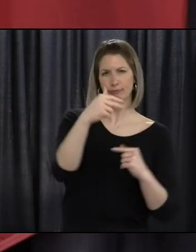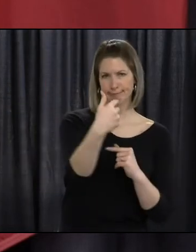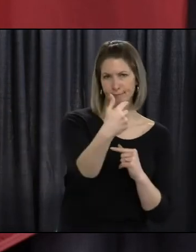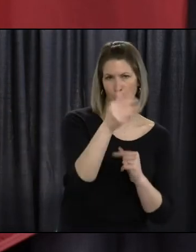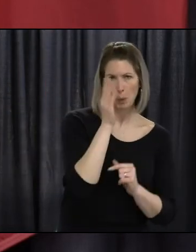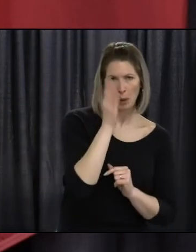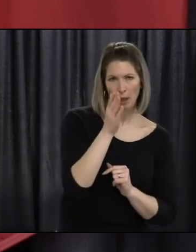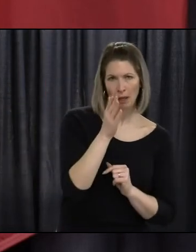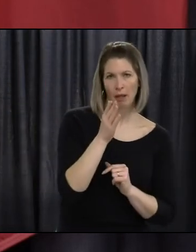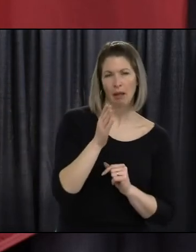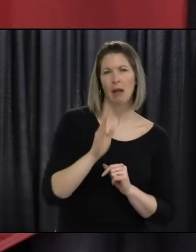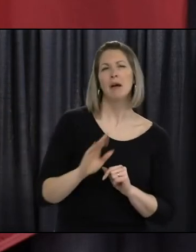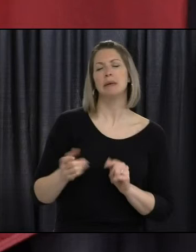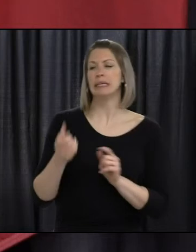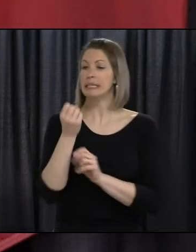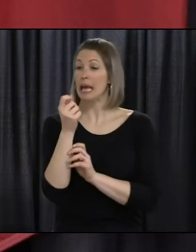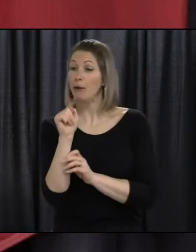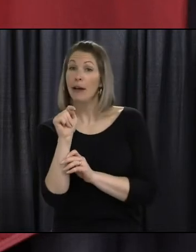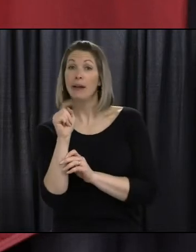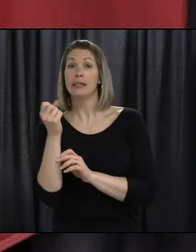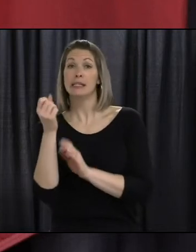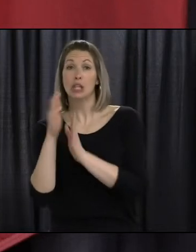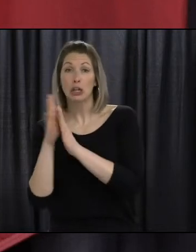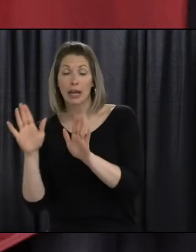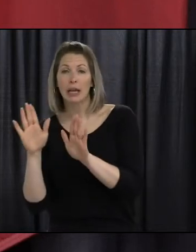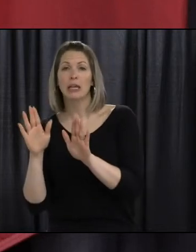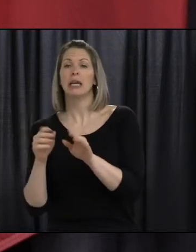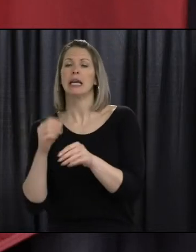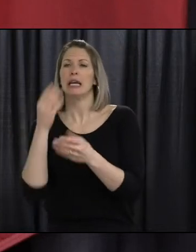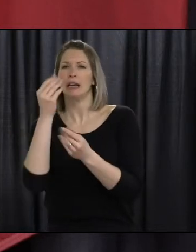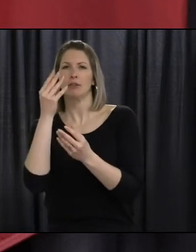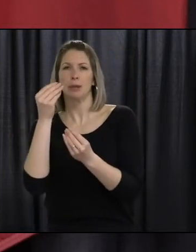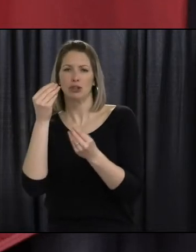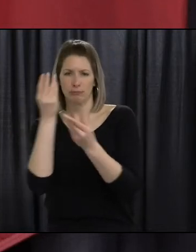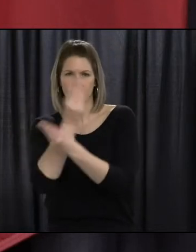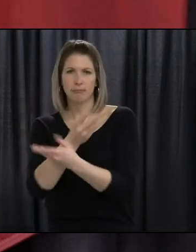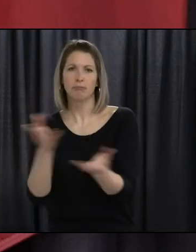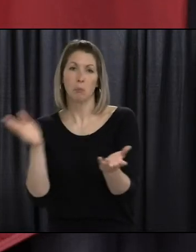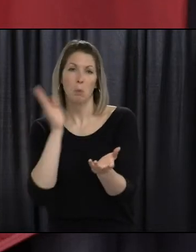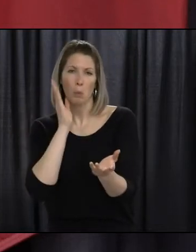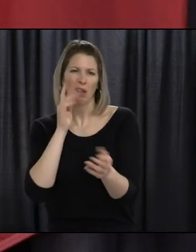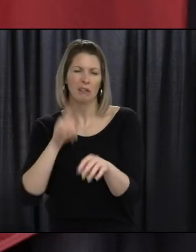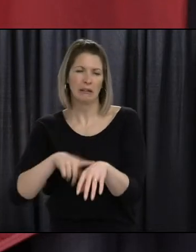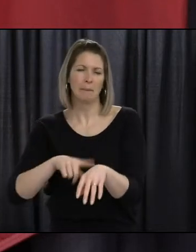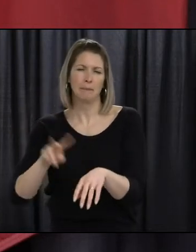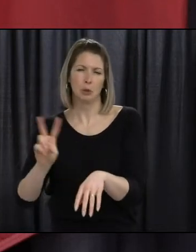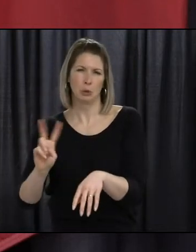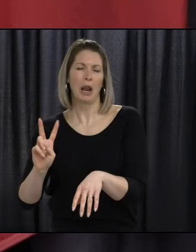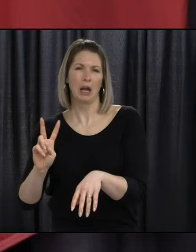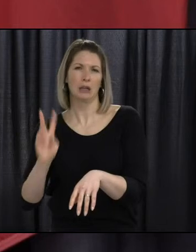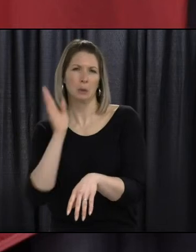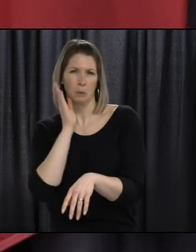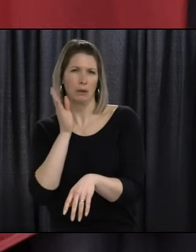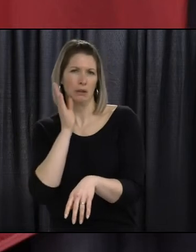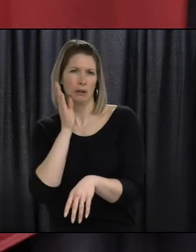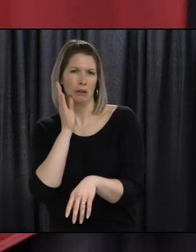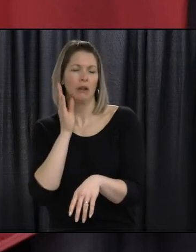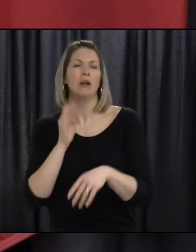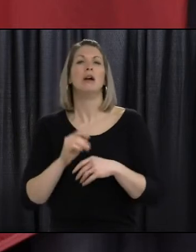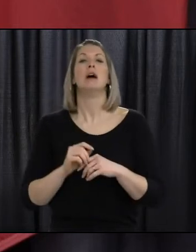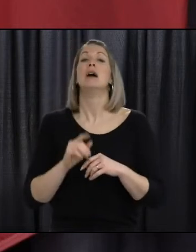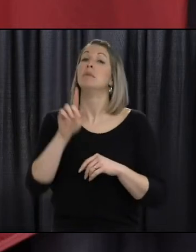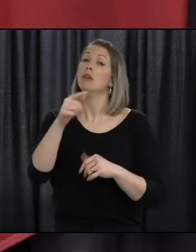our numbers around 2 o'clock. So I encourage you now to have a safe weekend. Please keep physical distancing. Keep